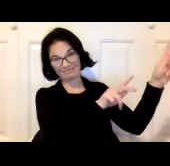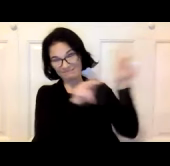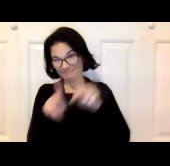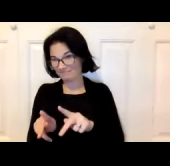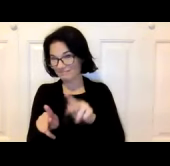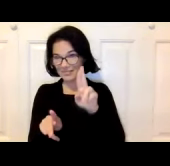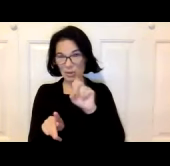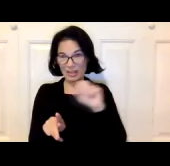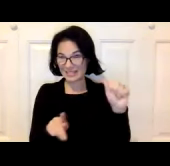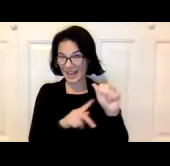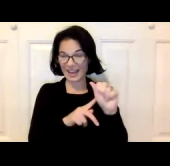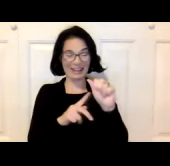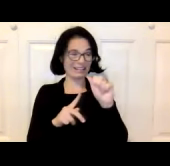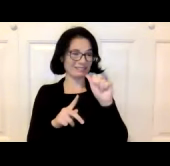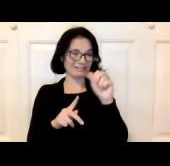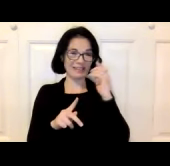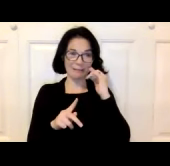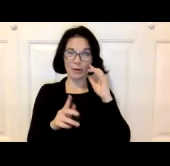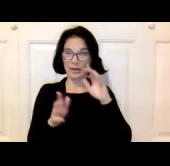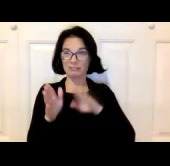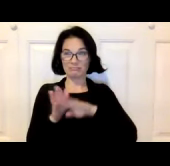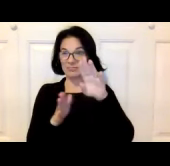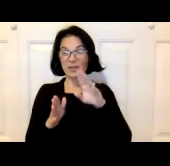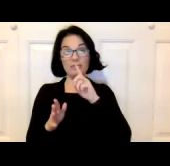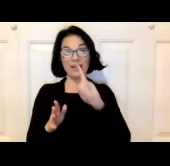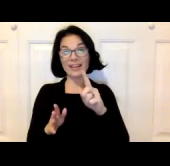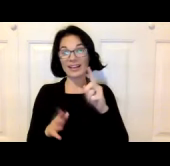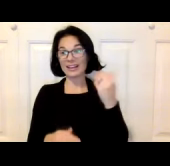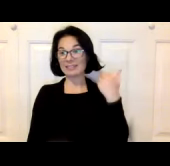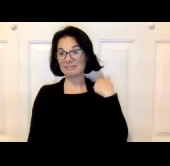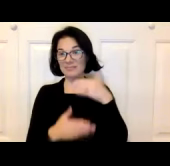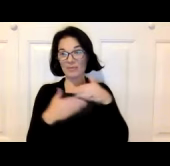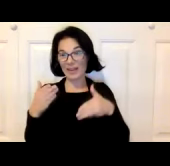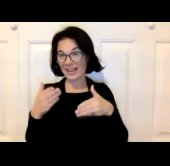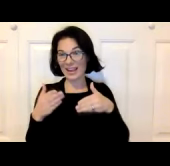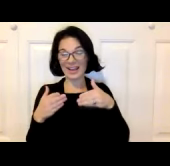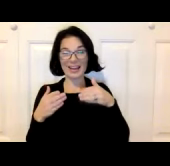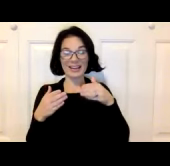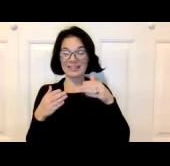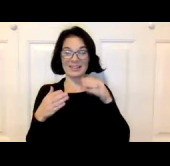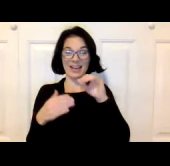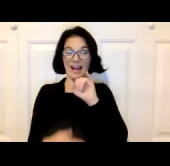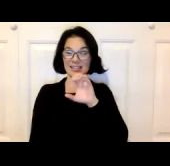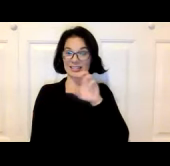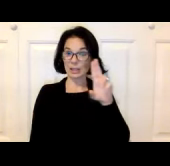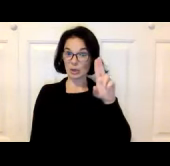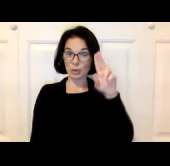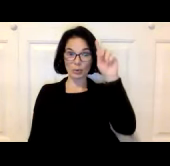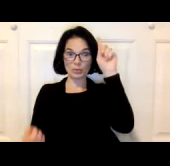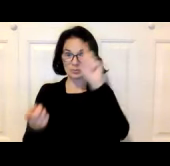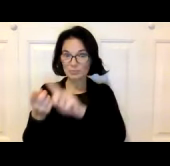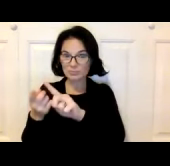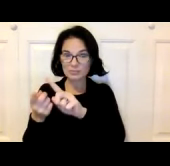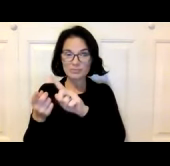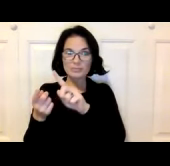Central Valley's ICU capacity go down to 0 over the weekend. And we are, getting very close to